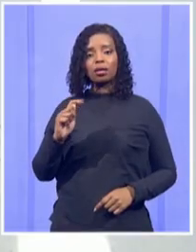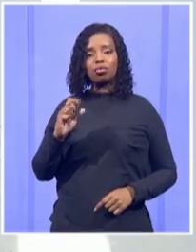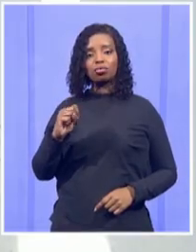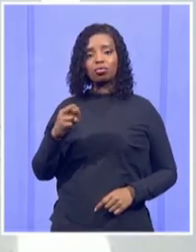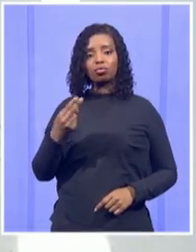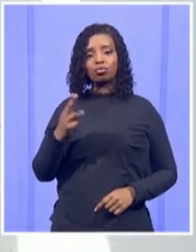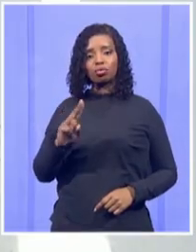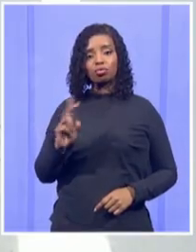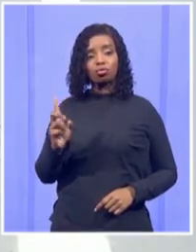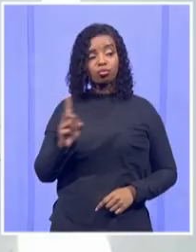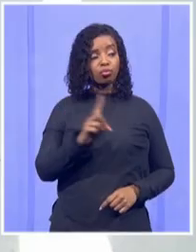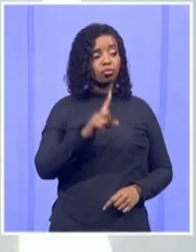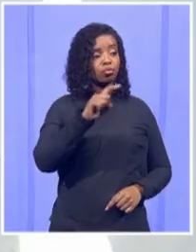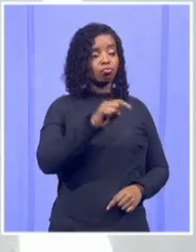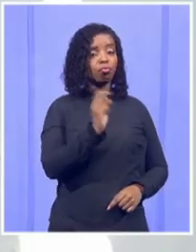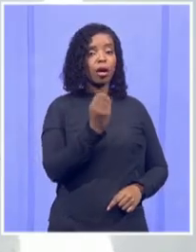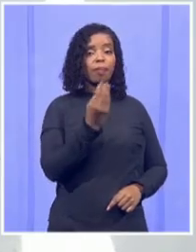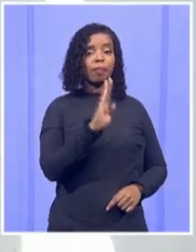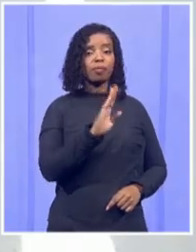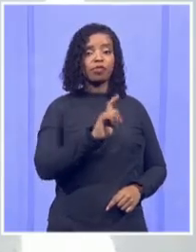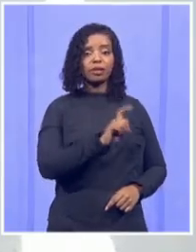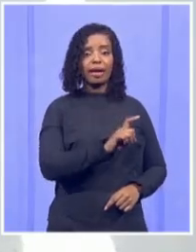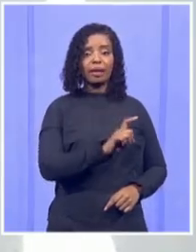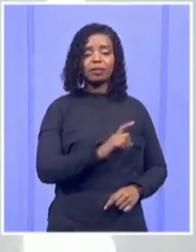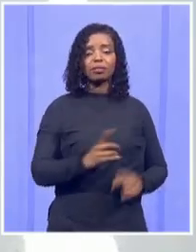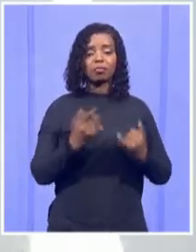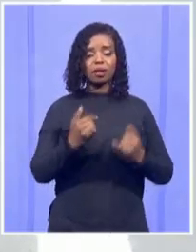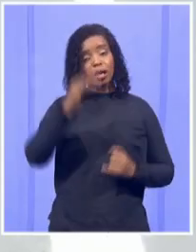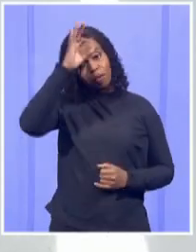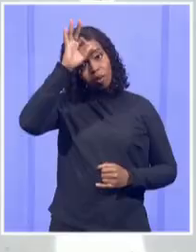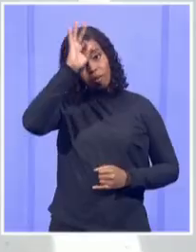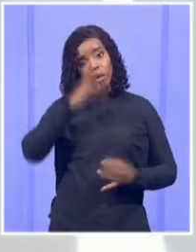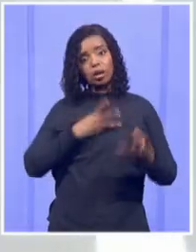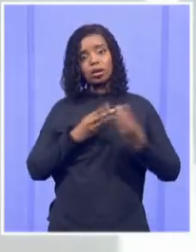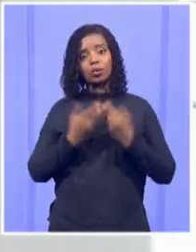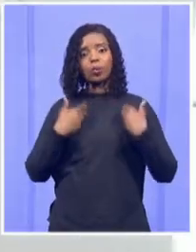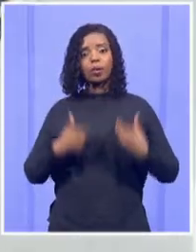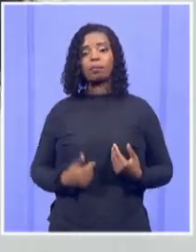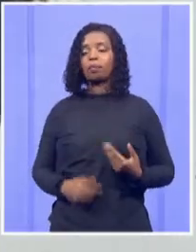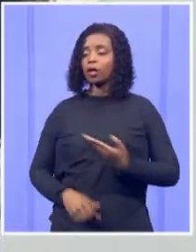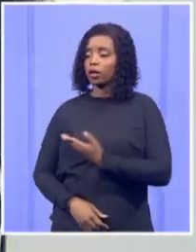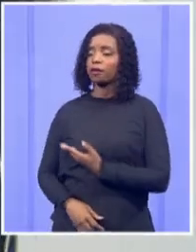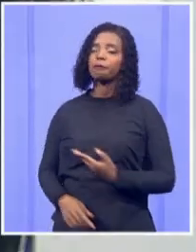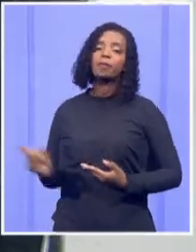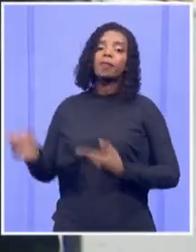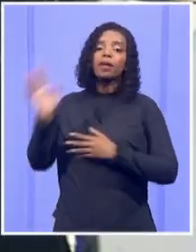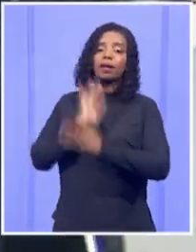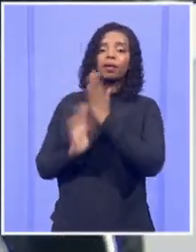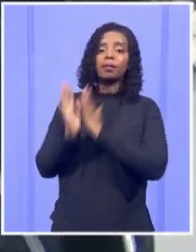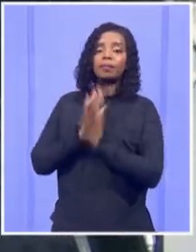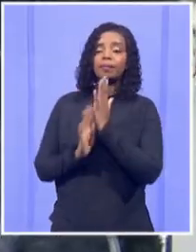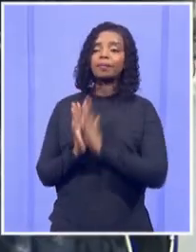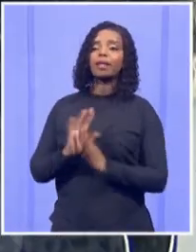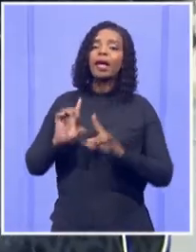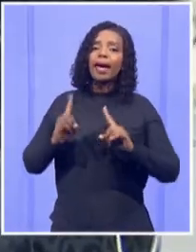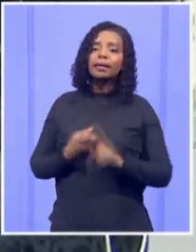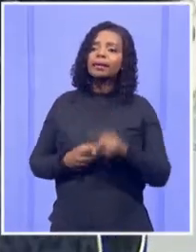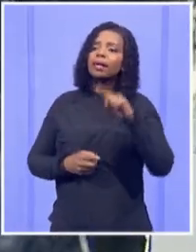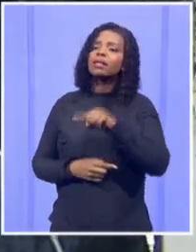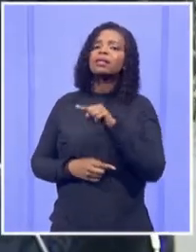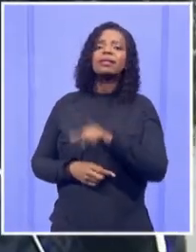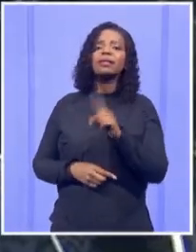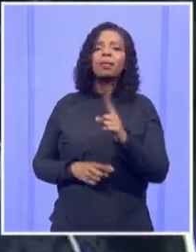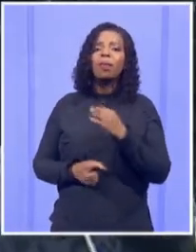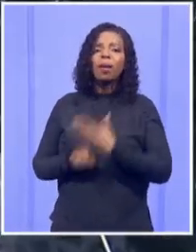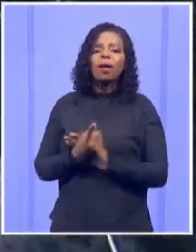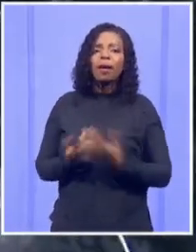a spokesperson, police spokesperson, Sergeant Sinam Pakani, who will take us through the accident as to what happened this